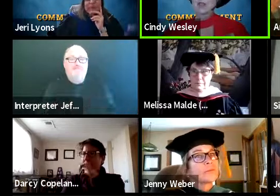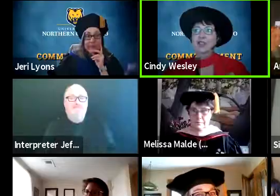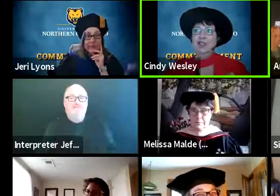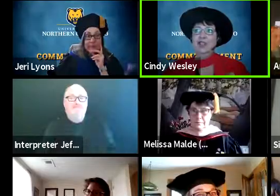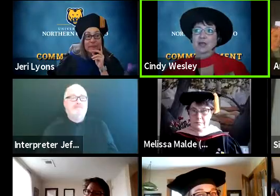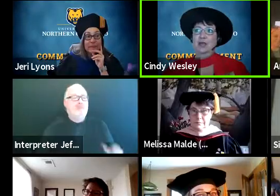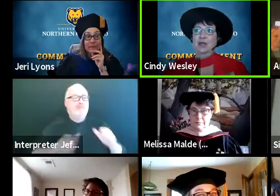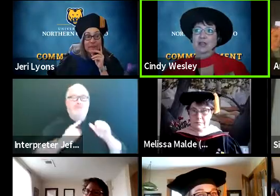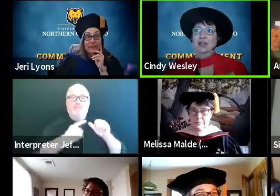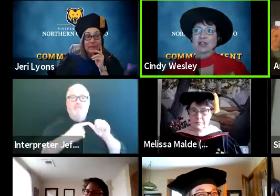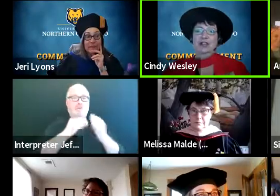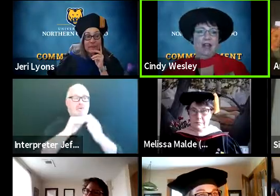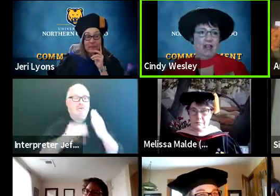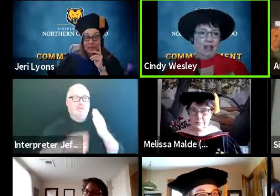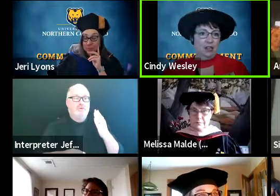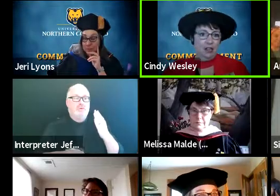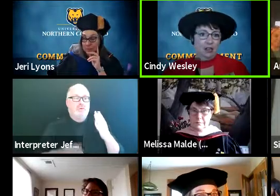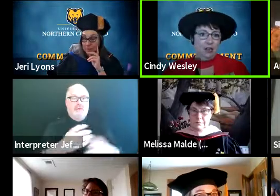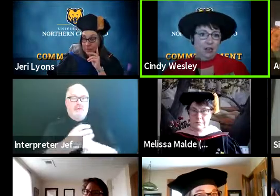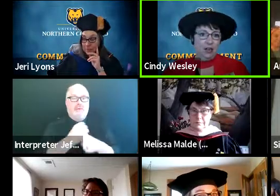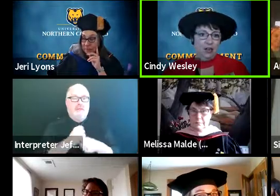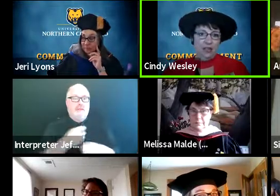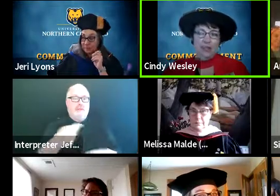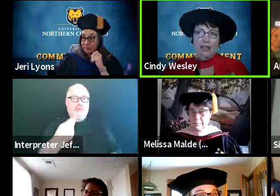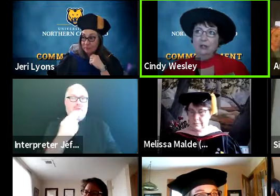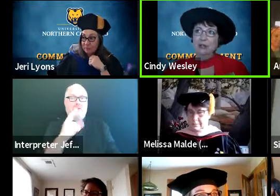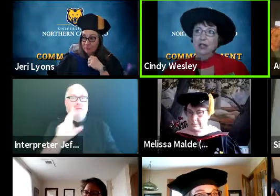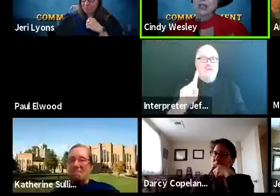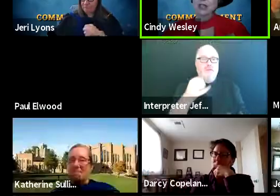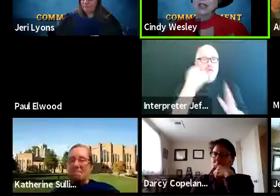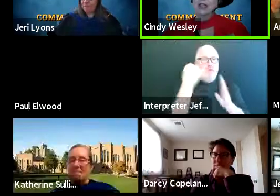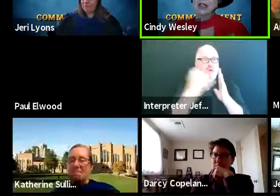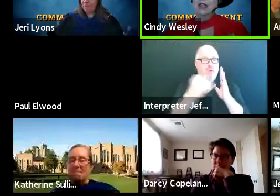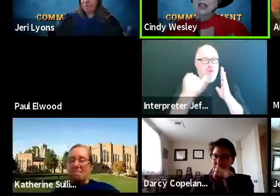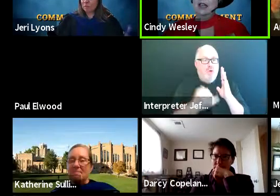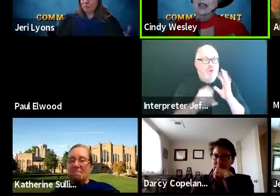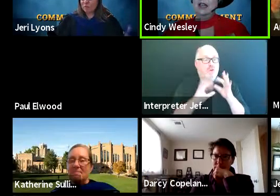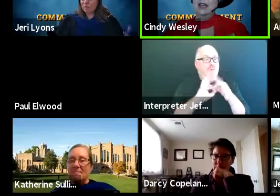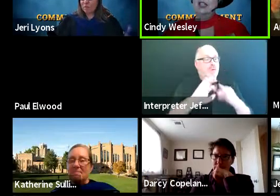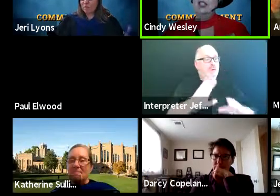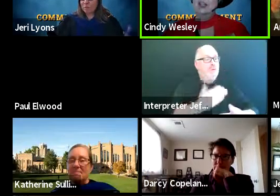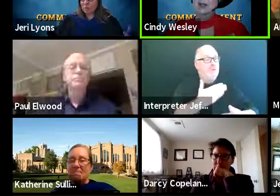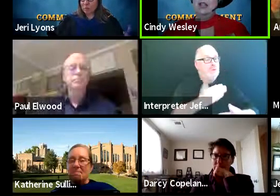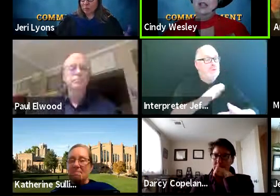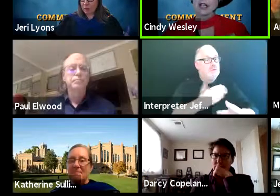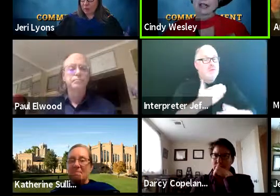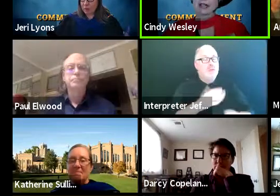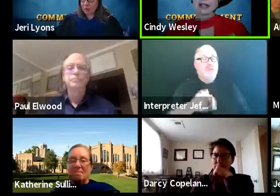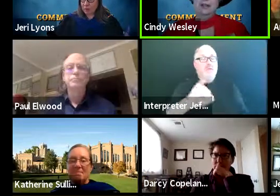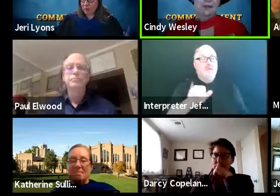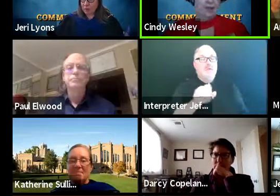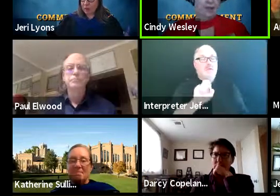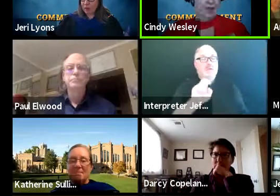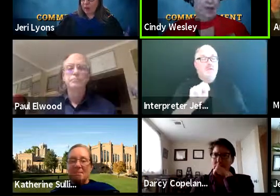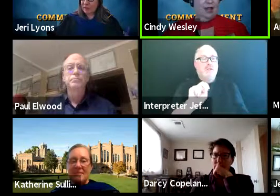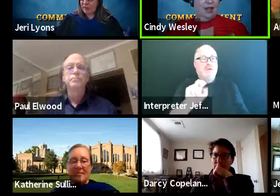Our first student receiving a Doctor of Arts in Music is Jenna